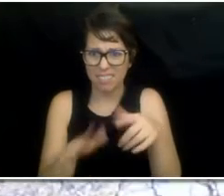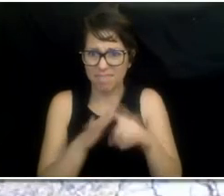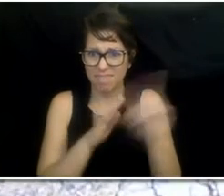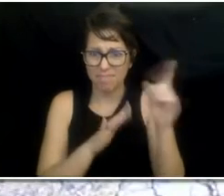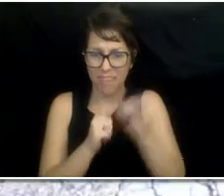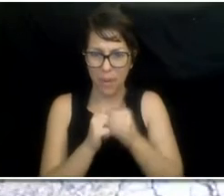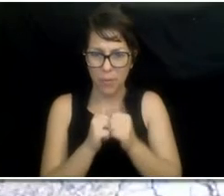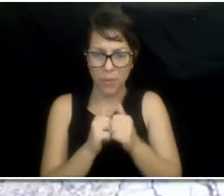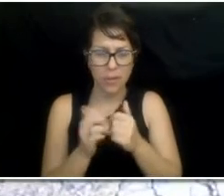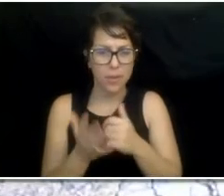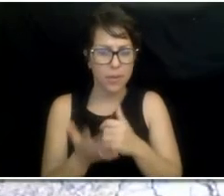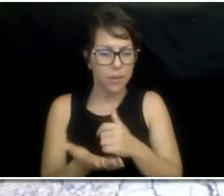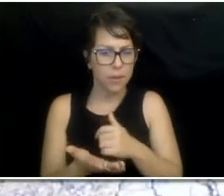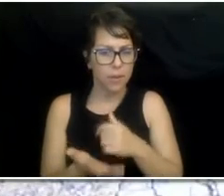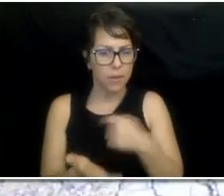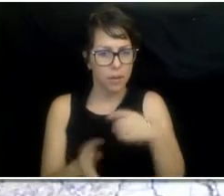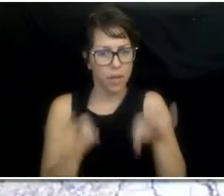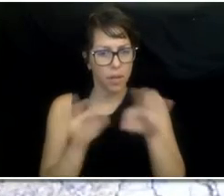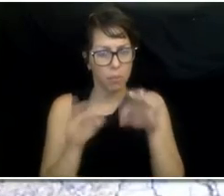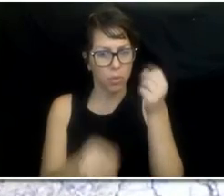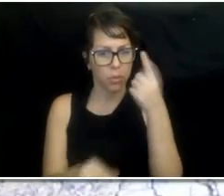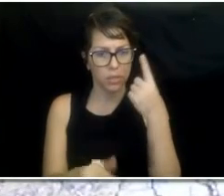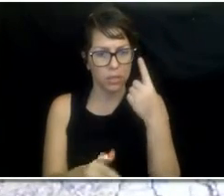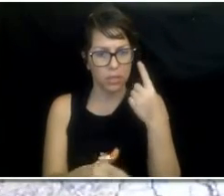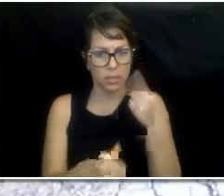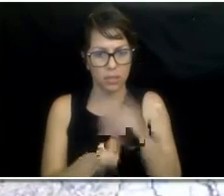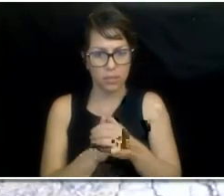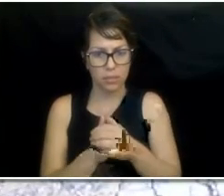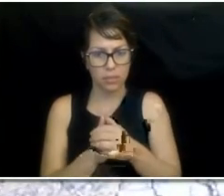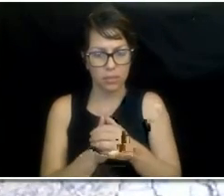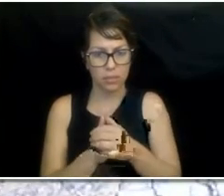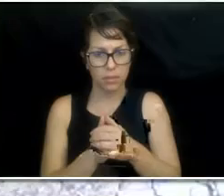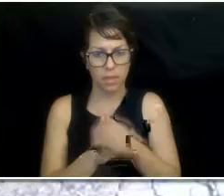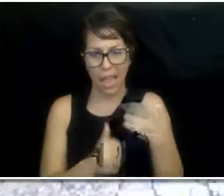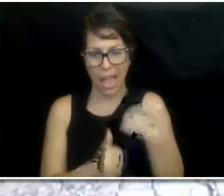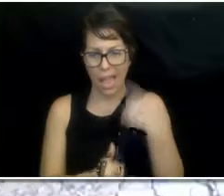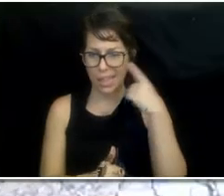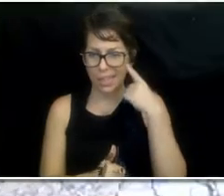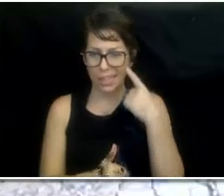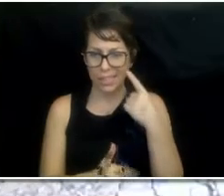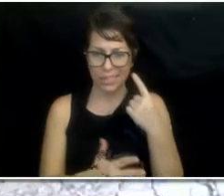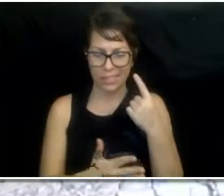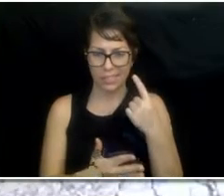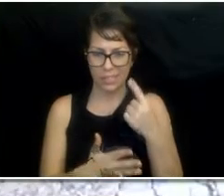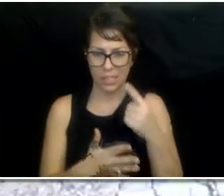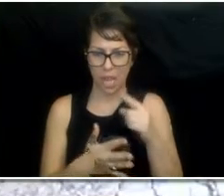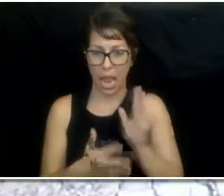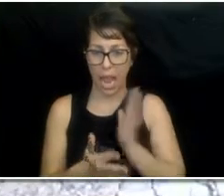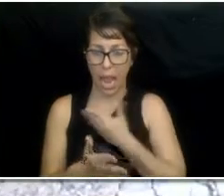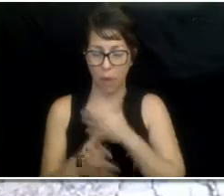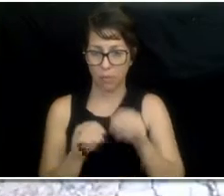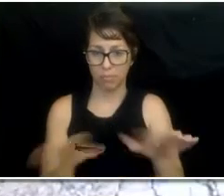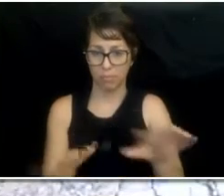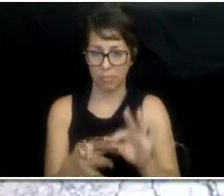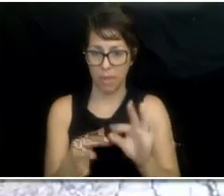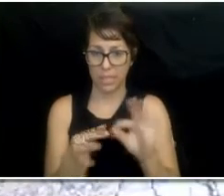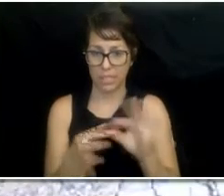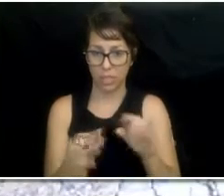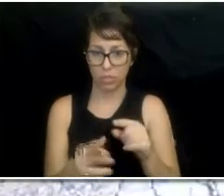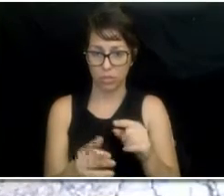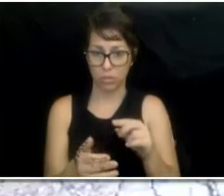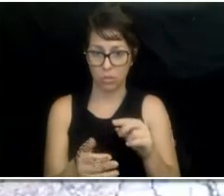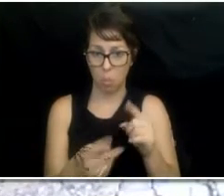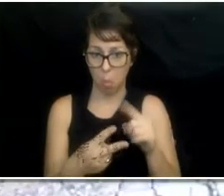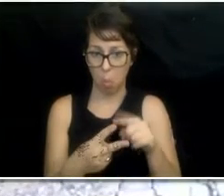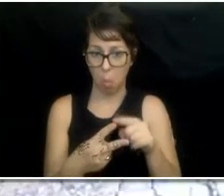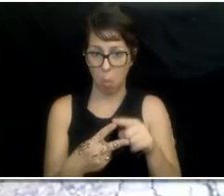you exit that situation that you need to do safely it it um part part of safety planning will include linking you to